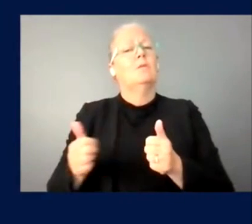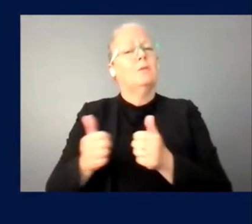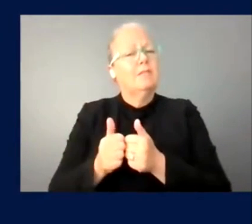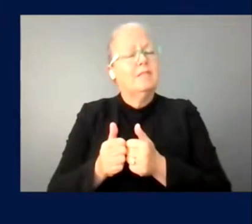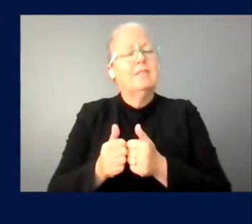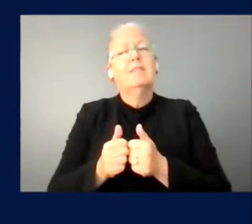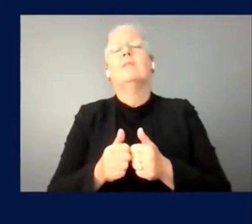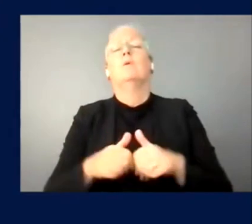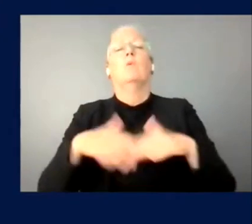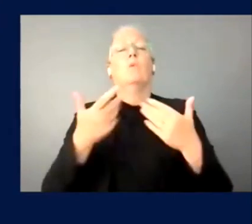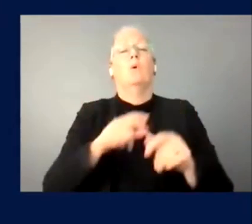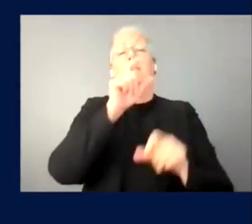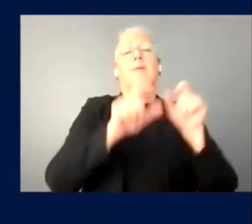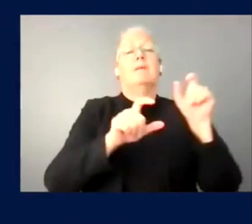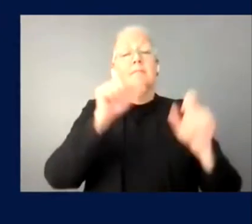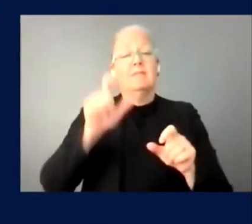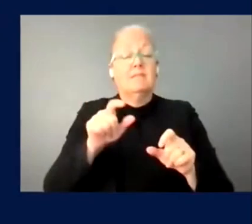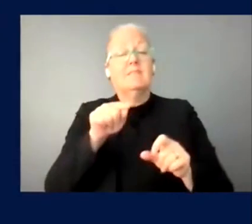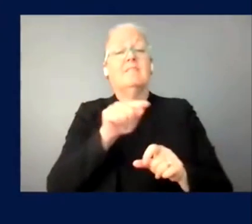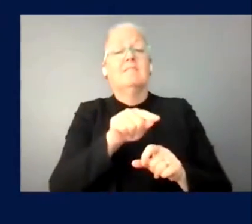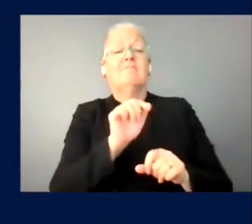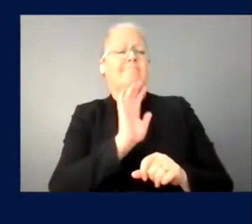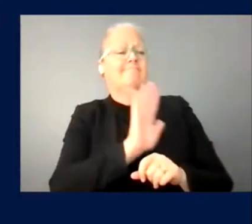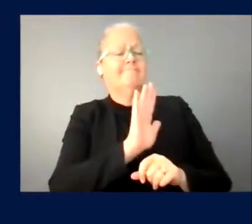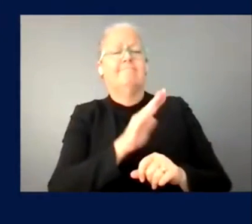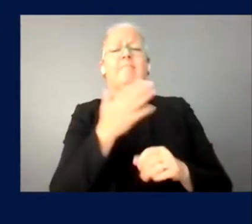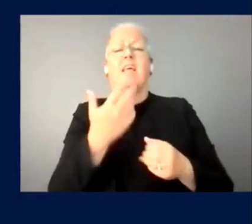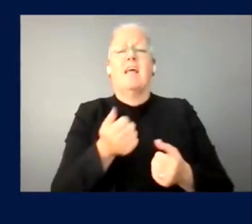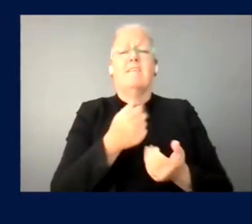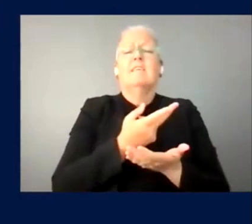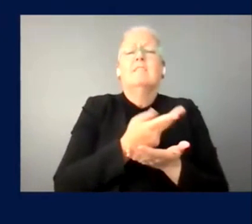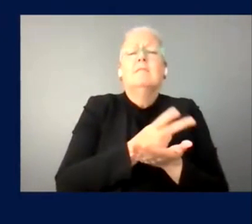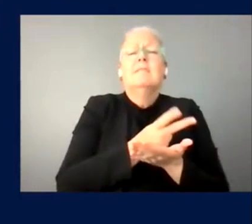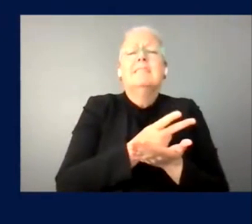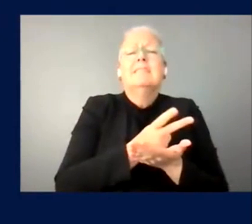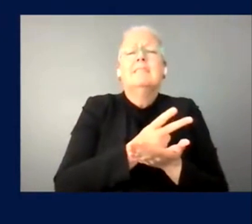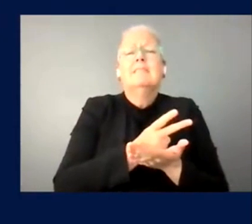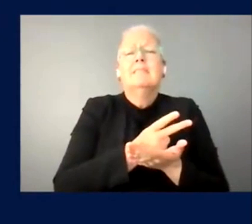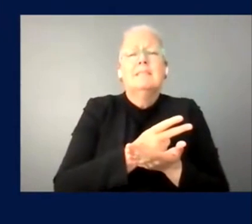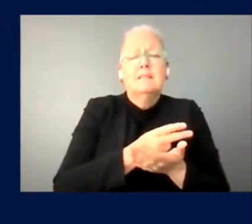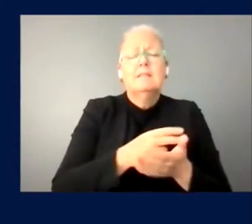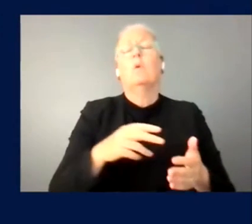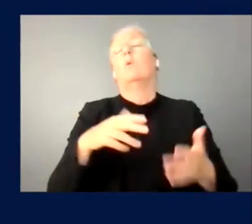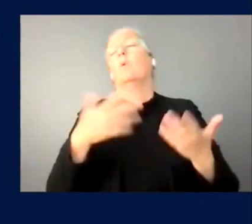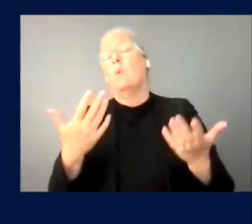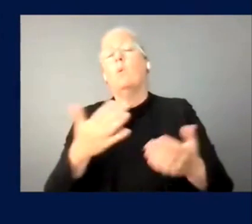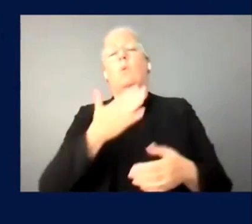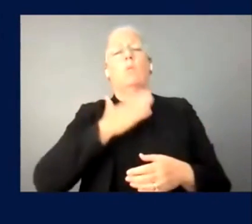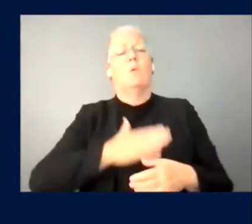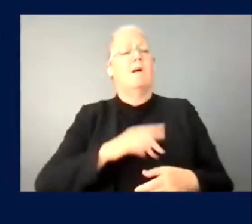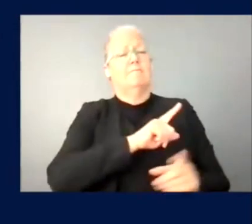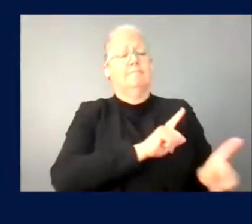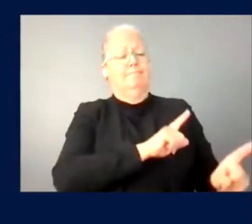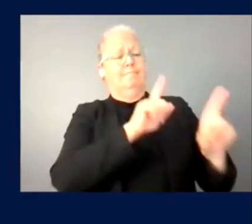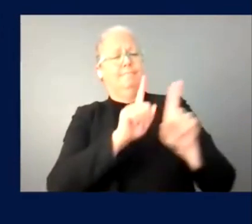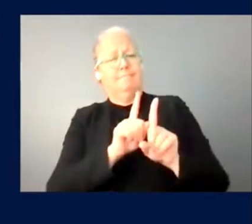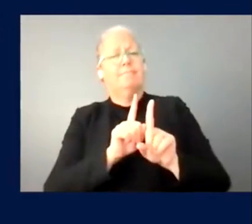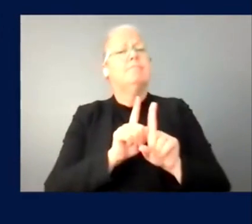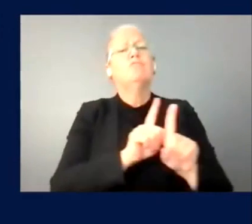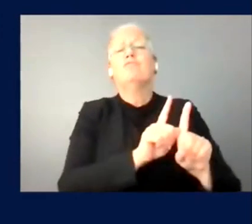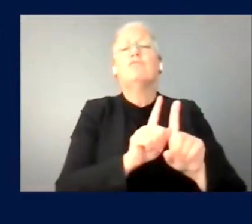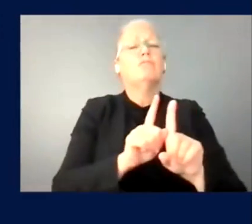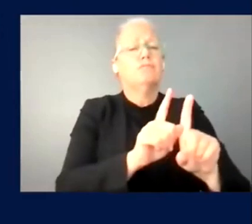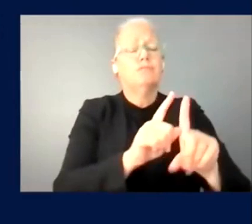epilepsy who may bring a medical alert dog, or again, they might need a companion to accompany them. We're going to hear a little